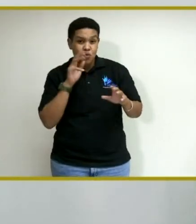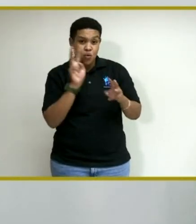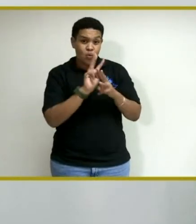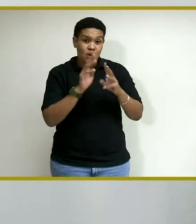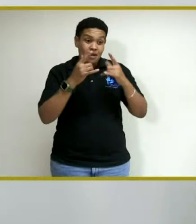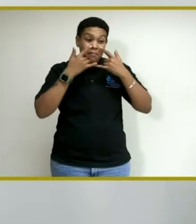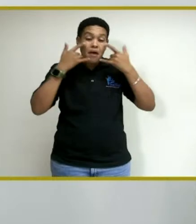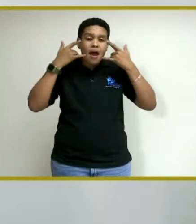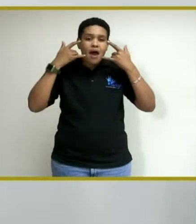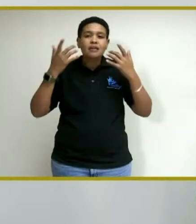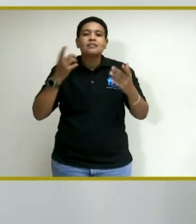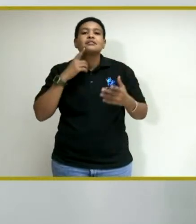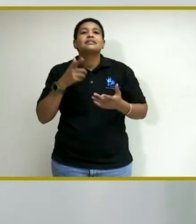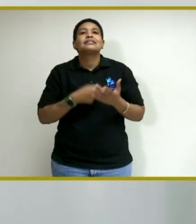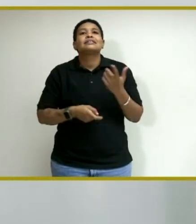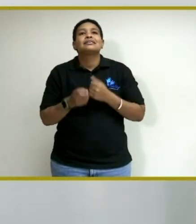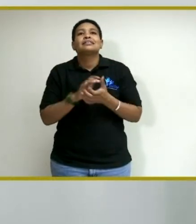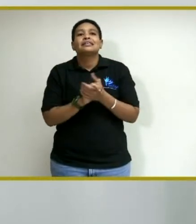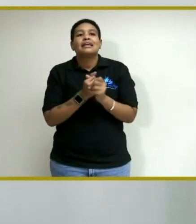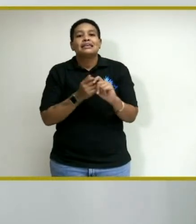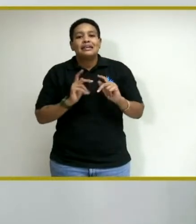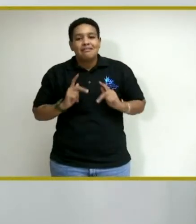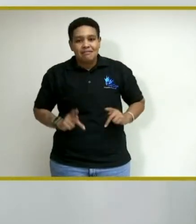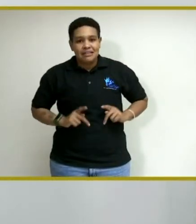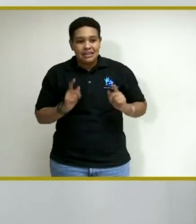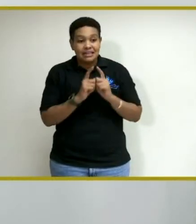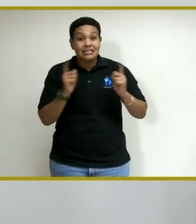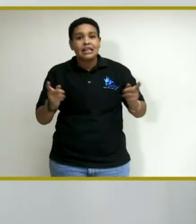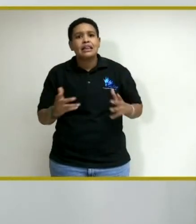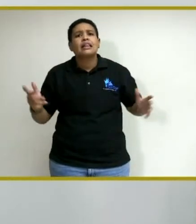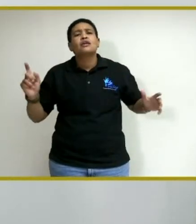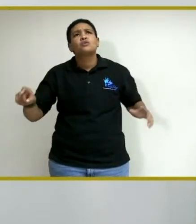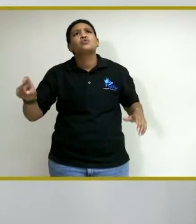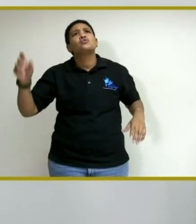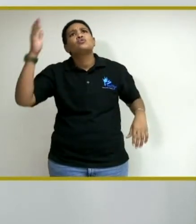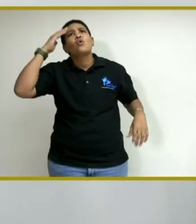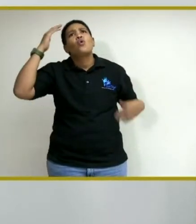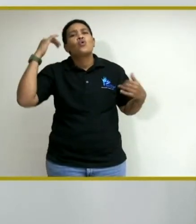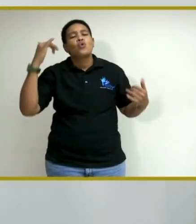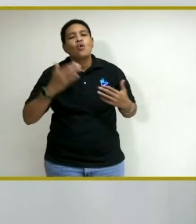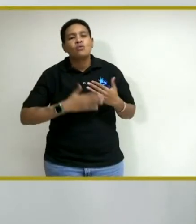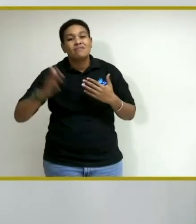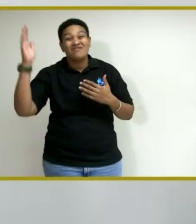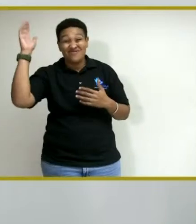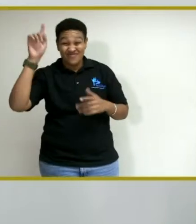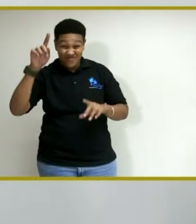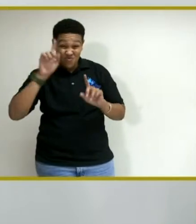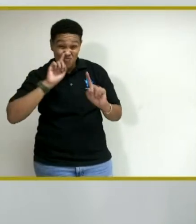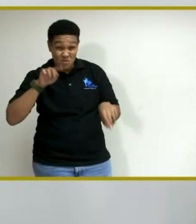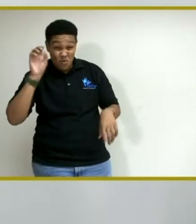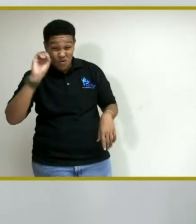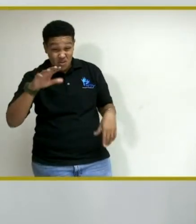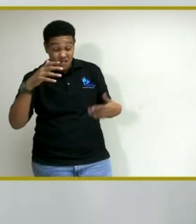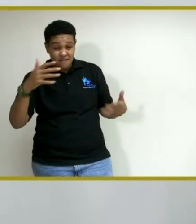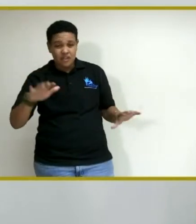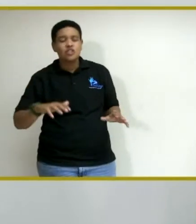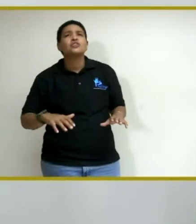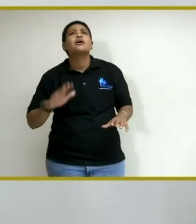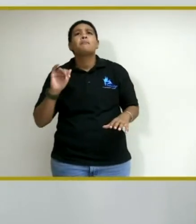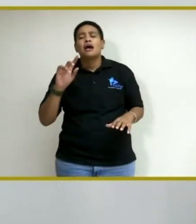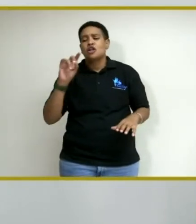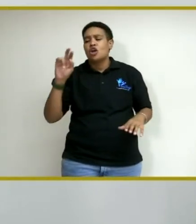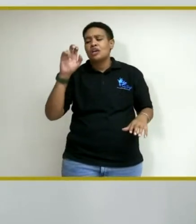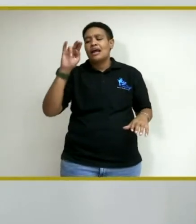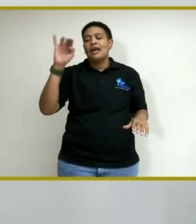the physical distancing, things that we all should know by now. As has been reported by Dr. Ennis,